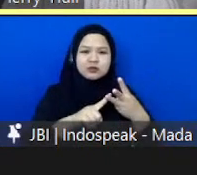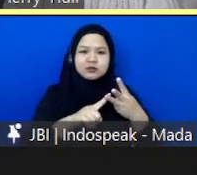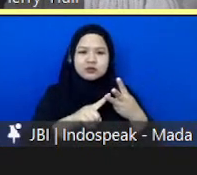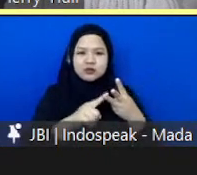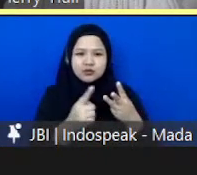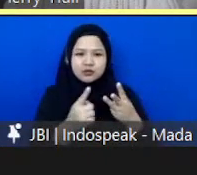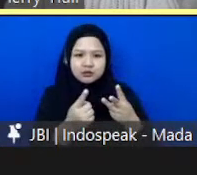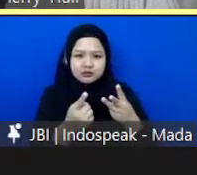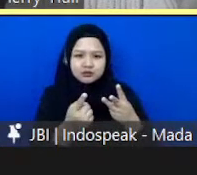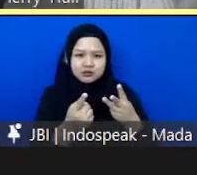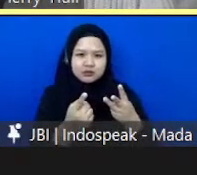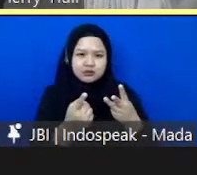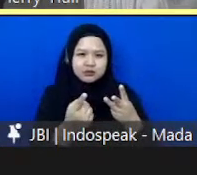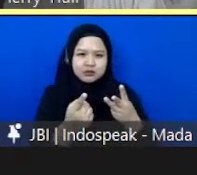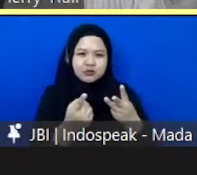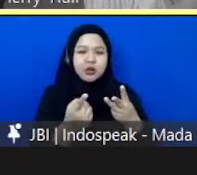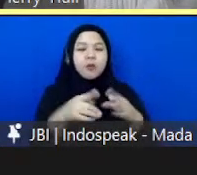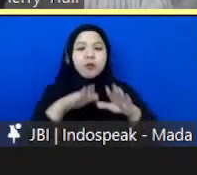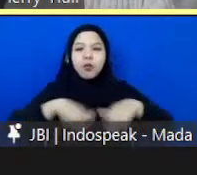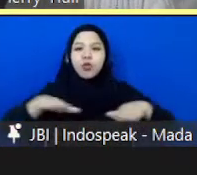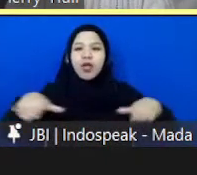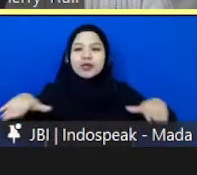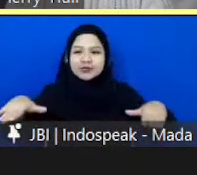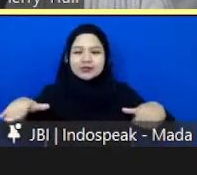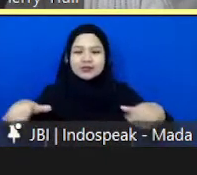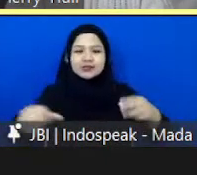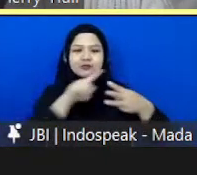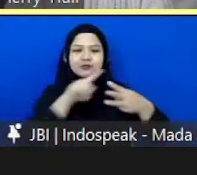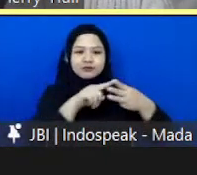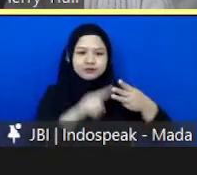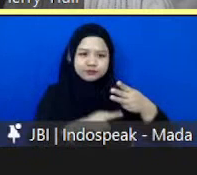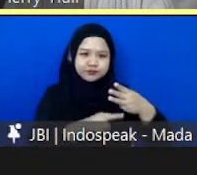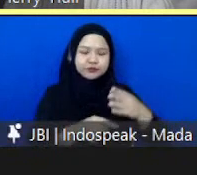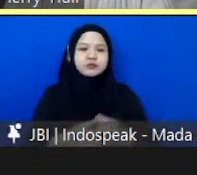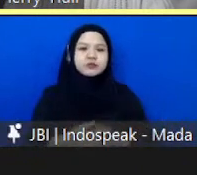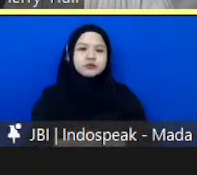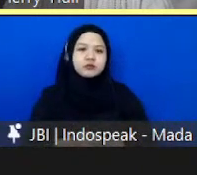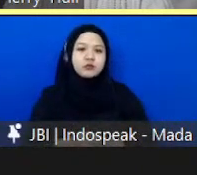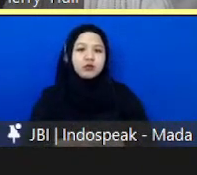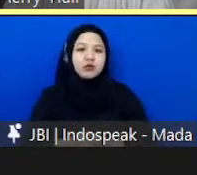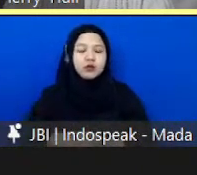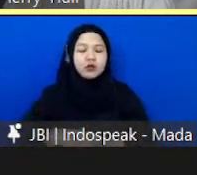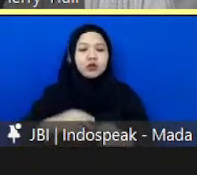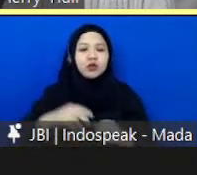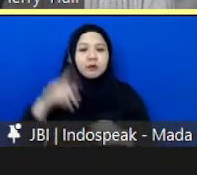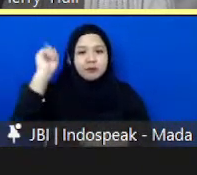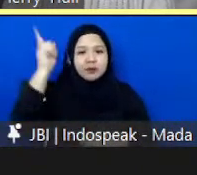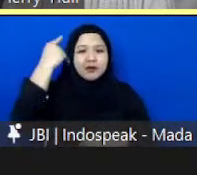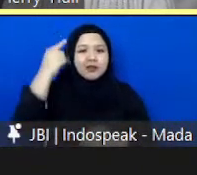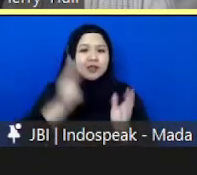the national censuses from 1961 through 1990